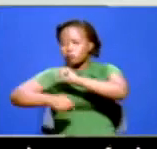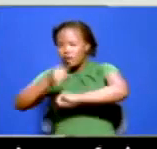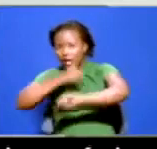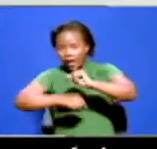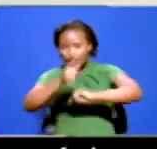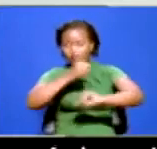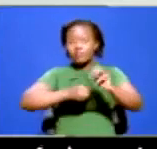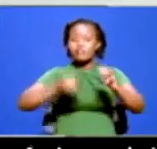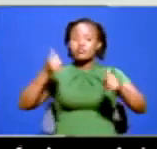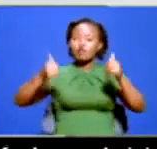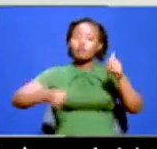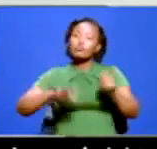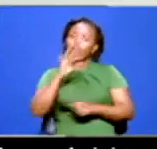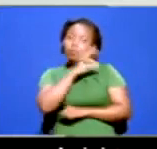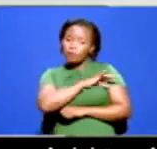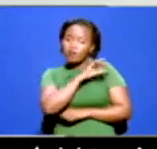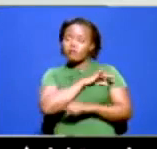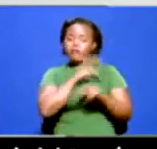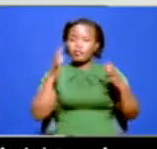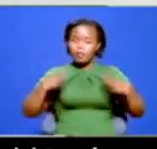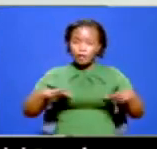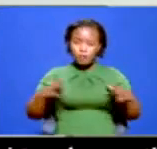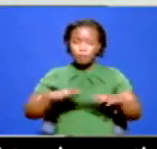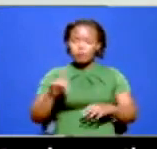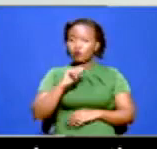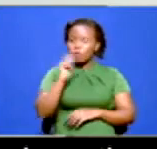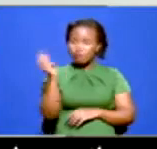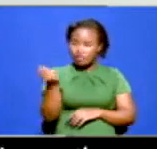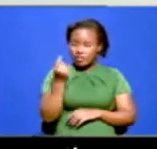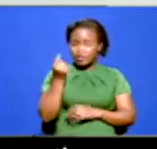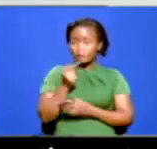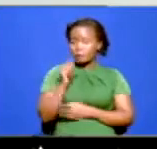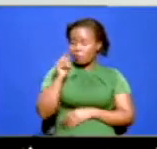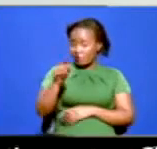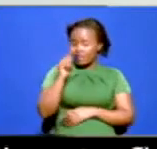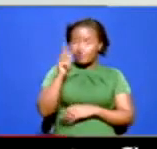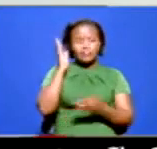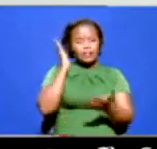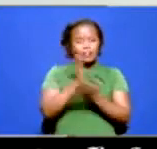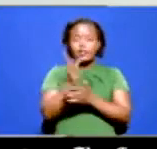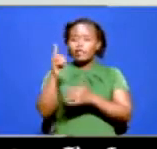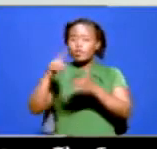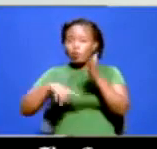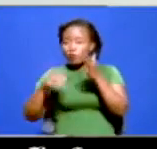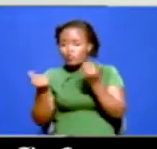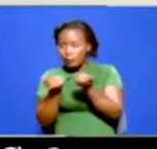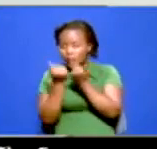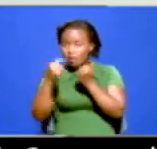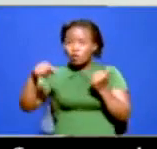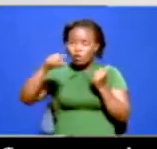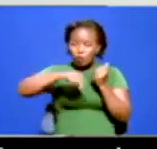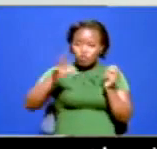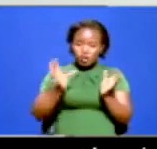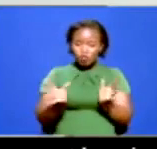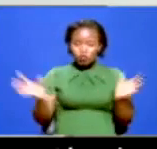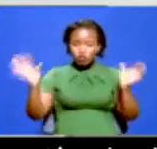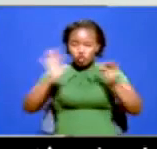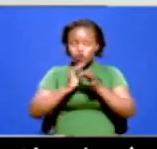Kenyan people? Now, this is exactly what has happened with us joining into the Kenya Meat